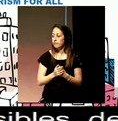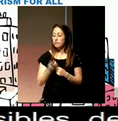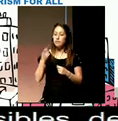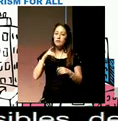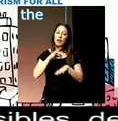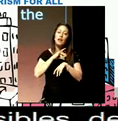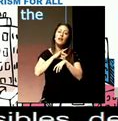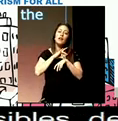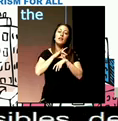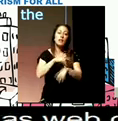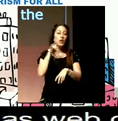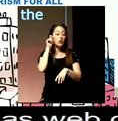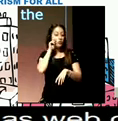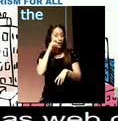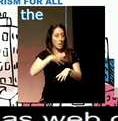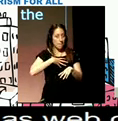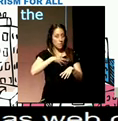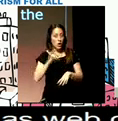We have to have